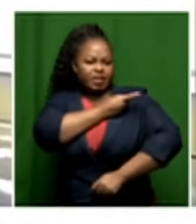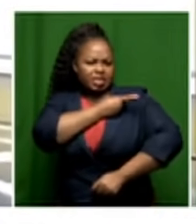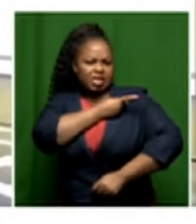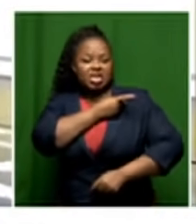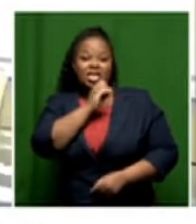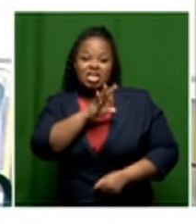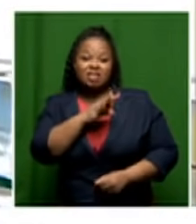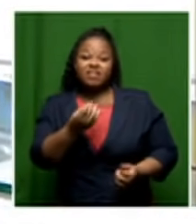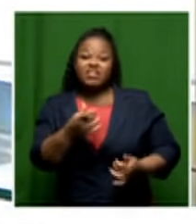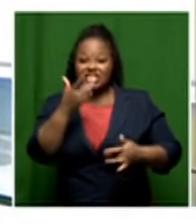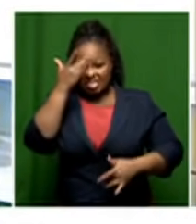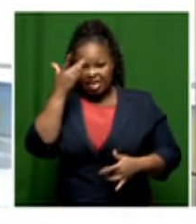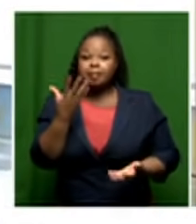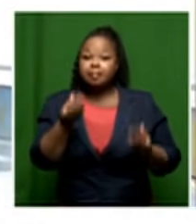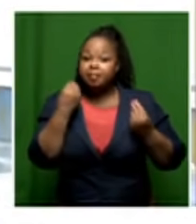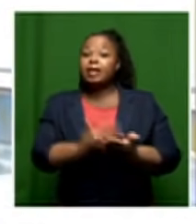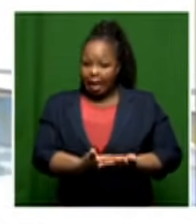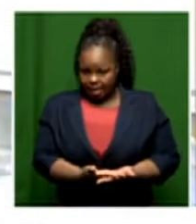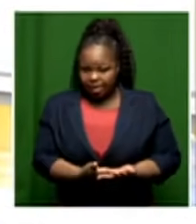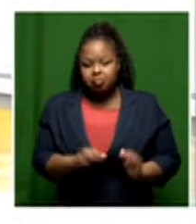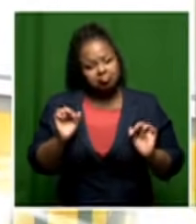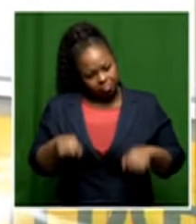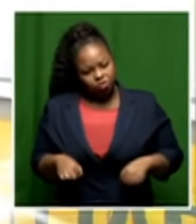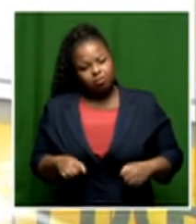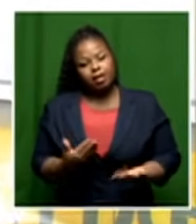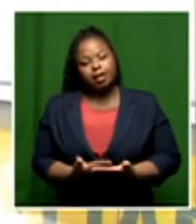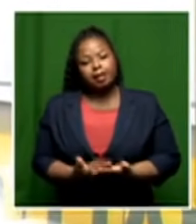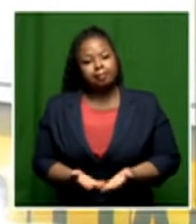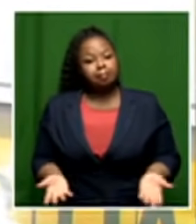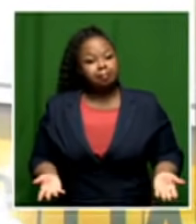and also, after having the vaccine, getting infected